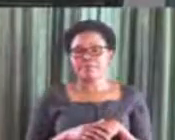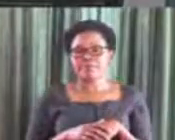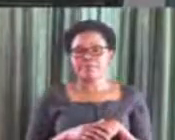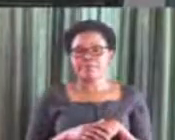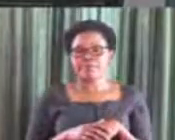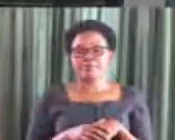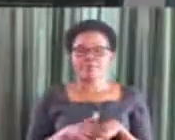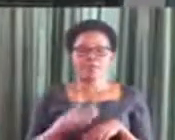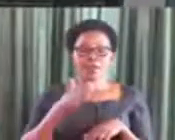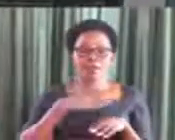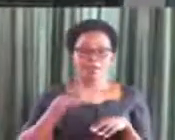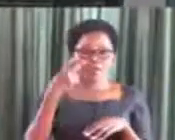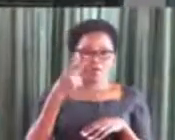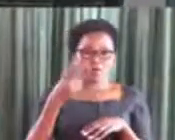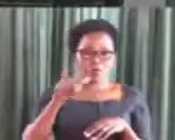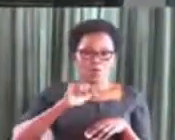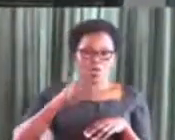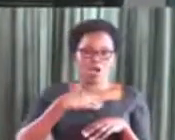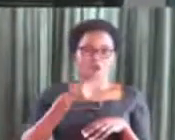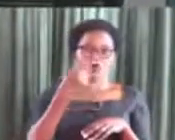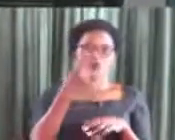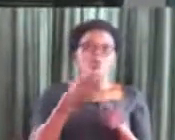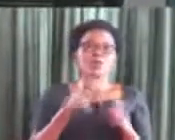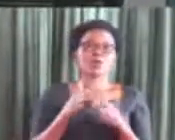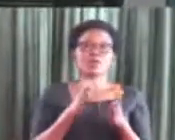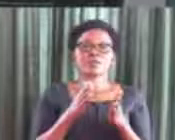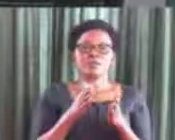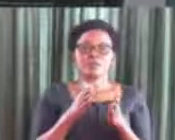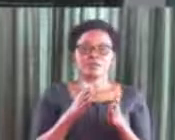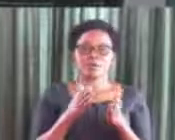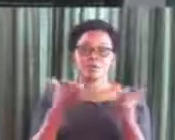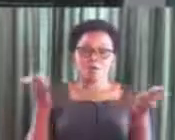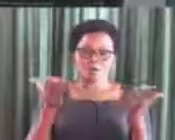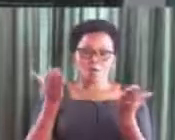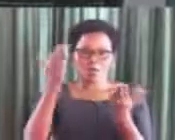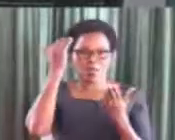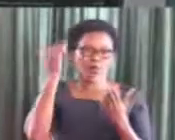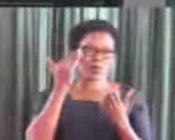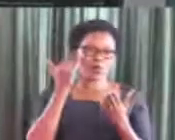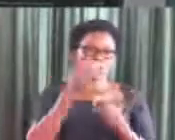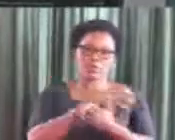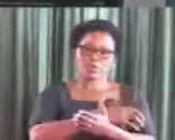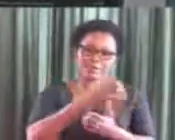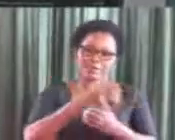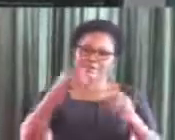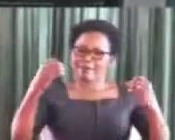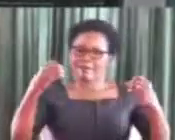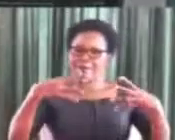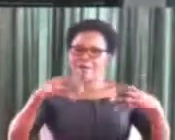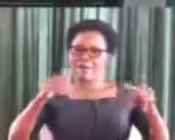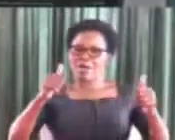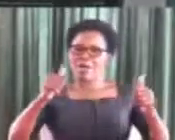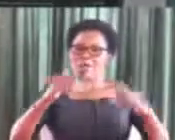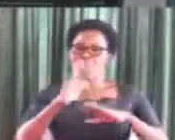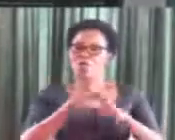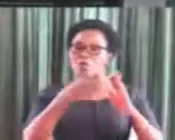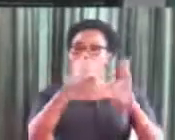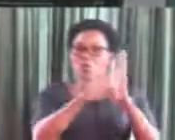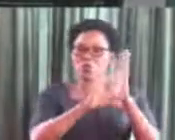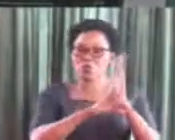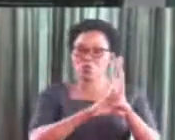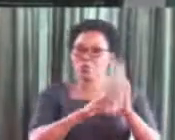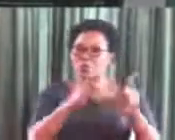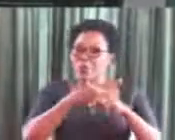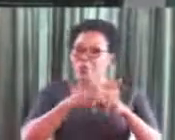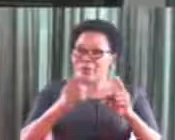And in my view, there are two instances where the court jurisdiction is not clear from the Constitution, but a